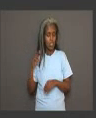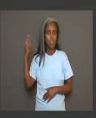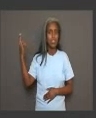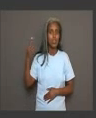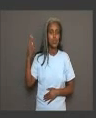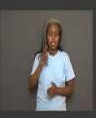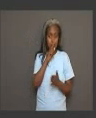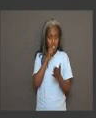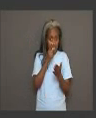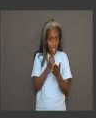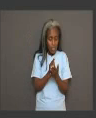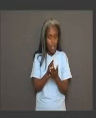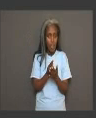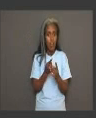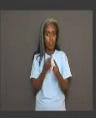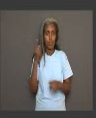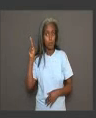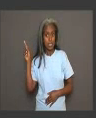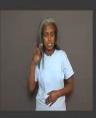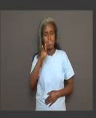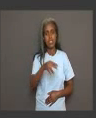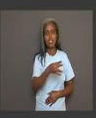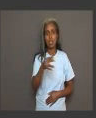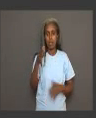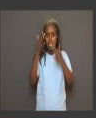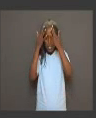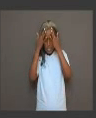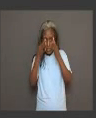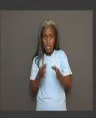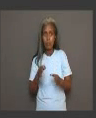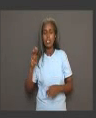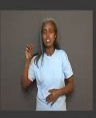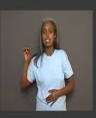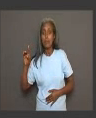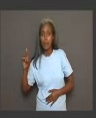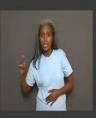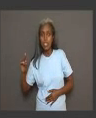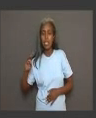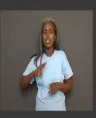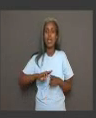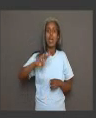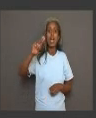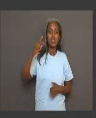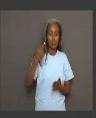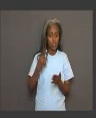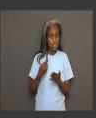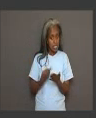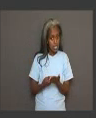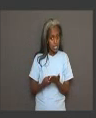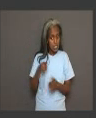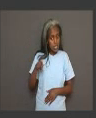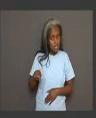Using the data from this table, determine the median height of these